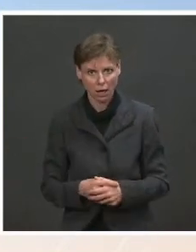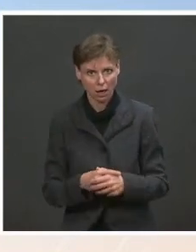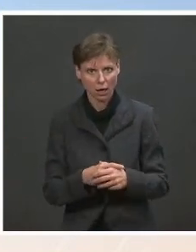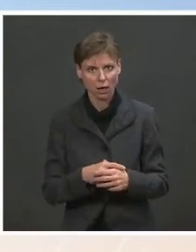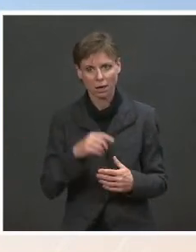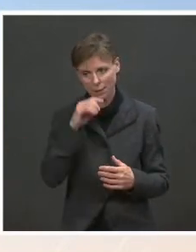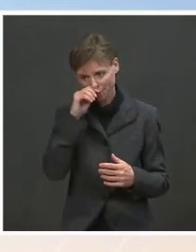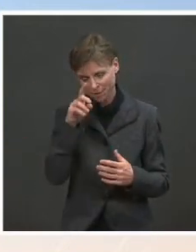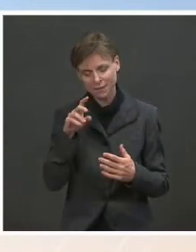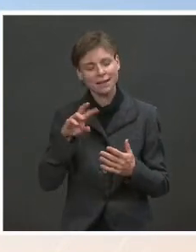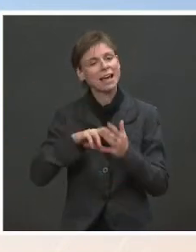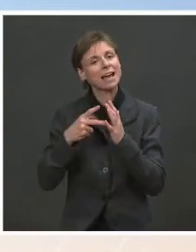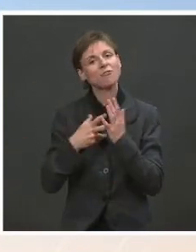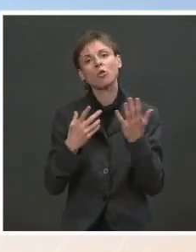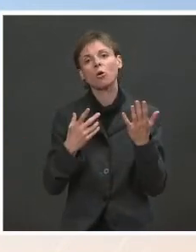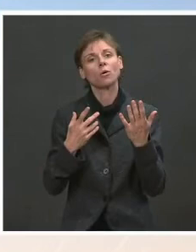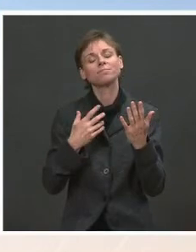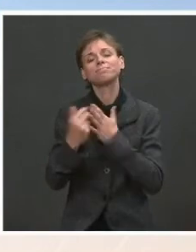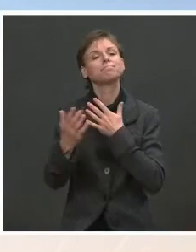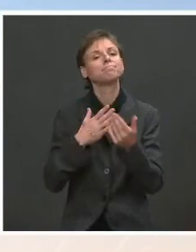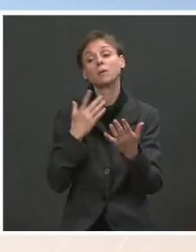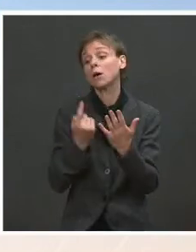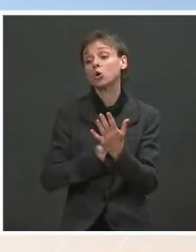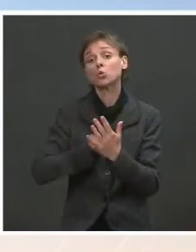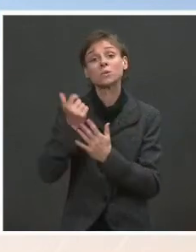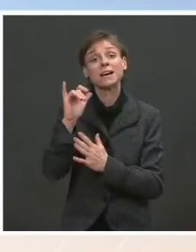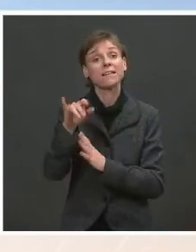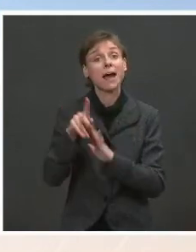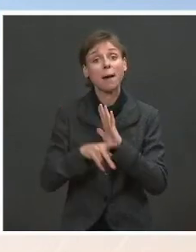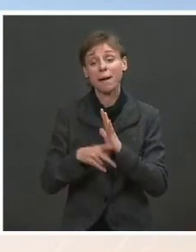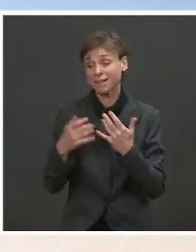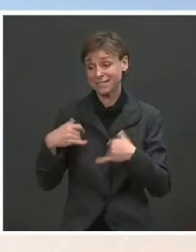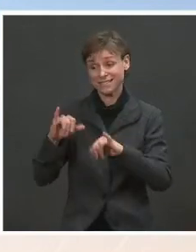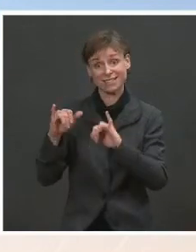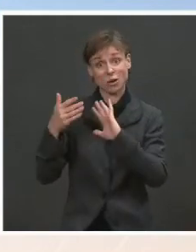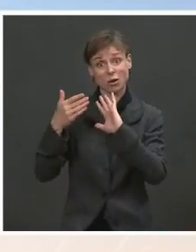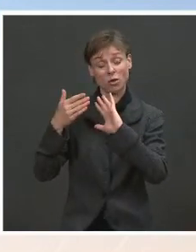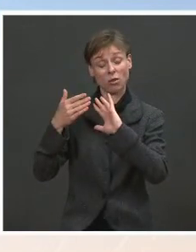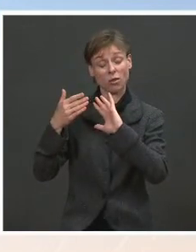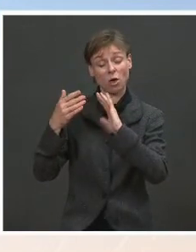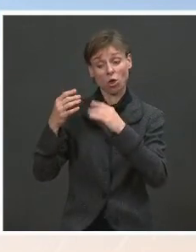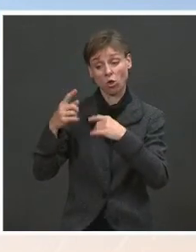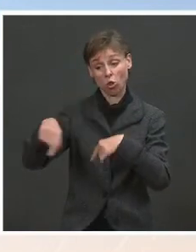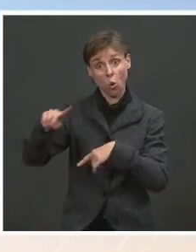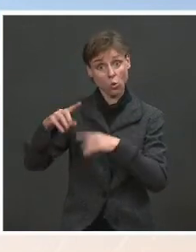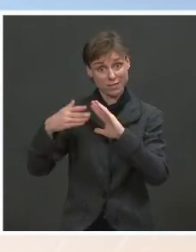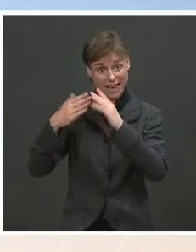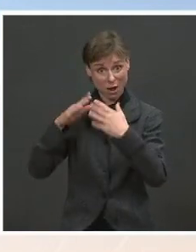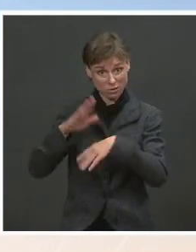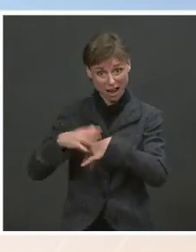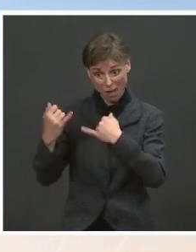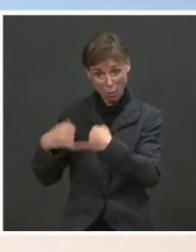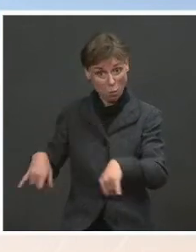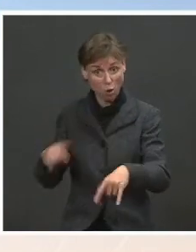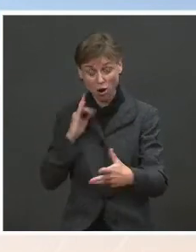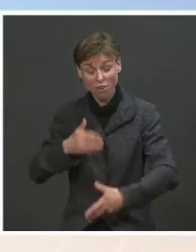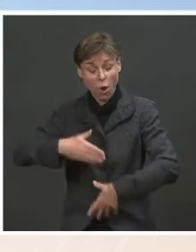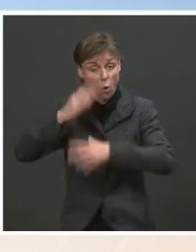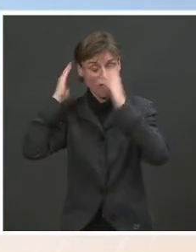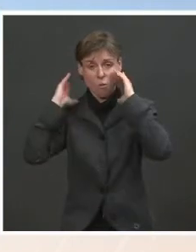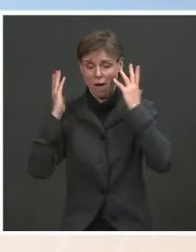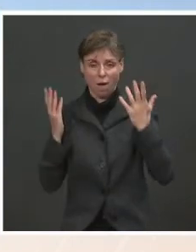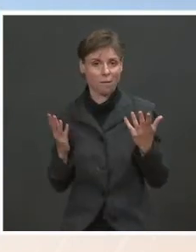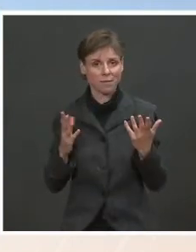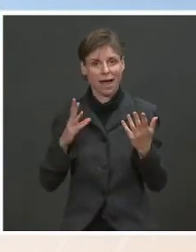that policy, these border towns are overwhelmed, and the president is saying, do not come. So how is the situation on the ground